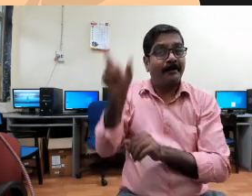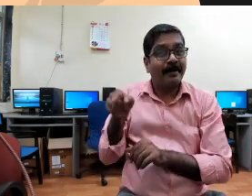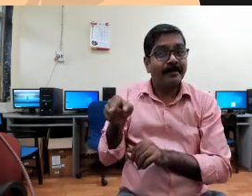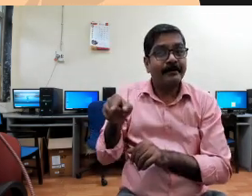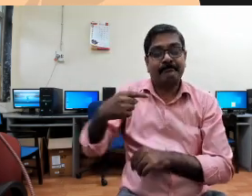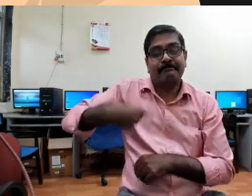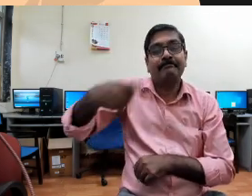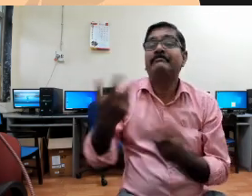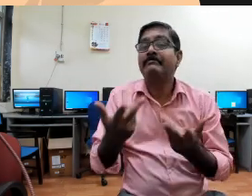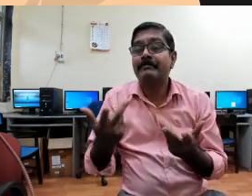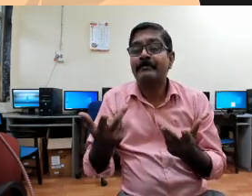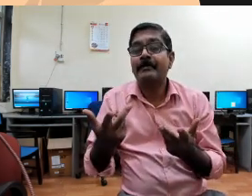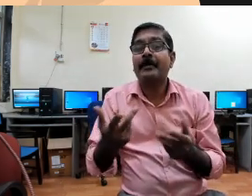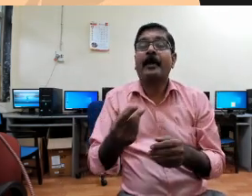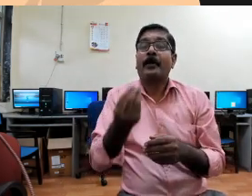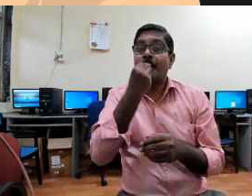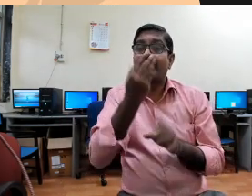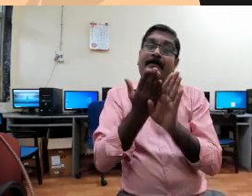same.